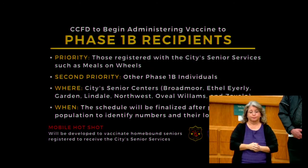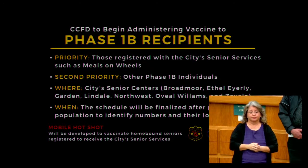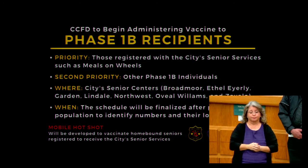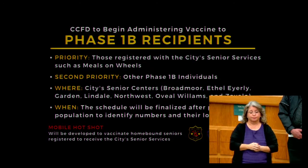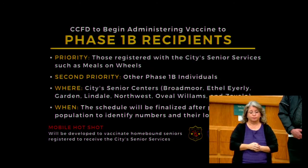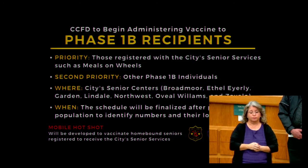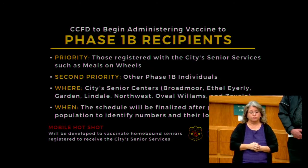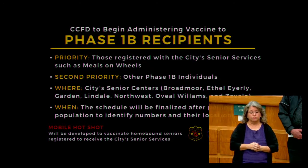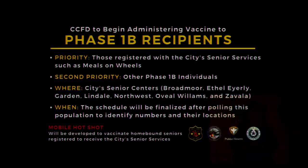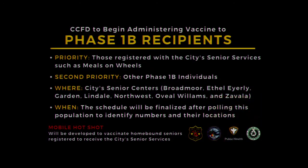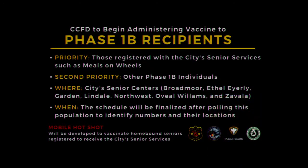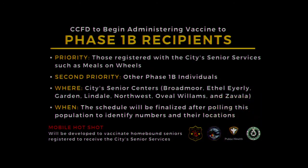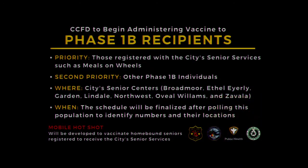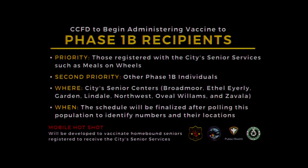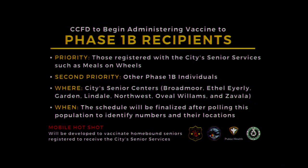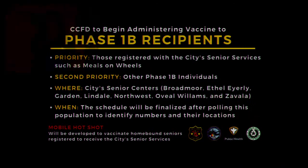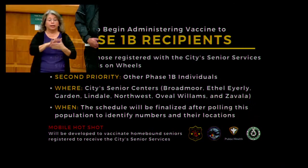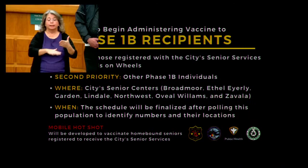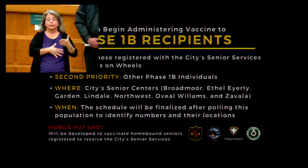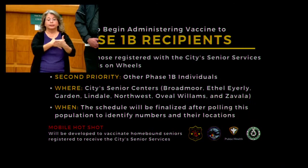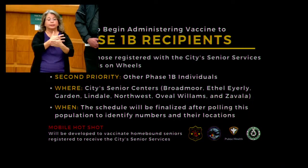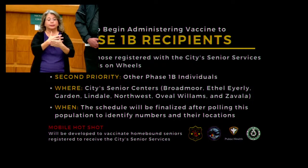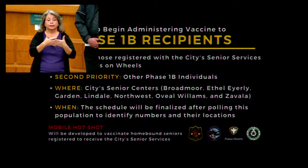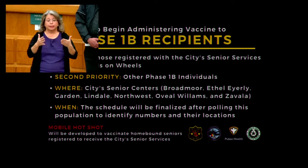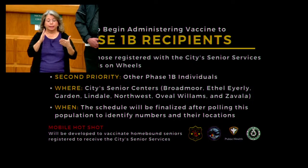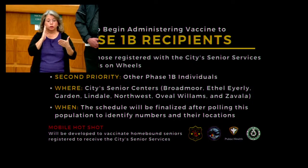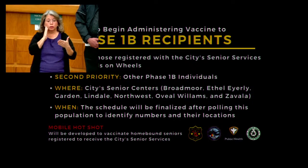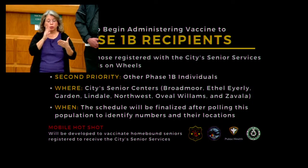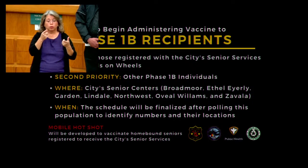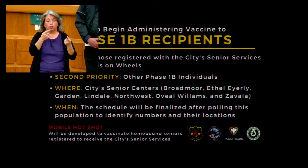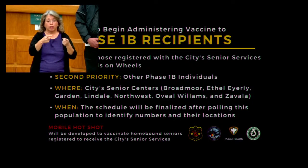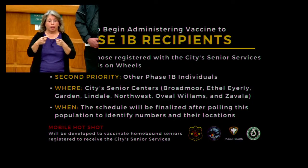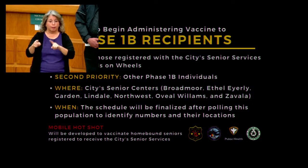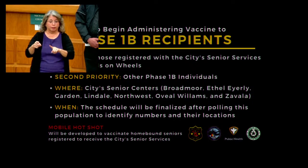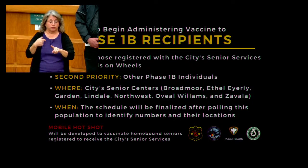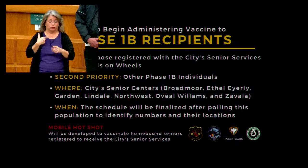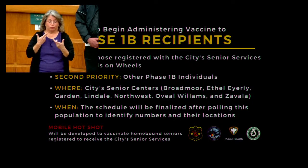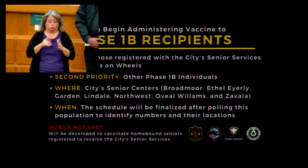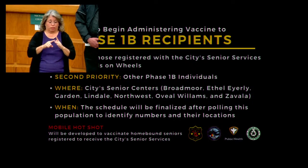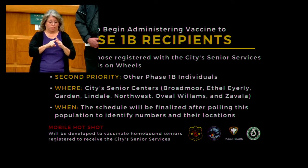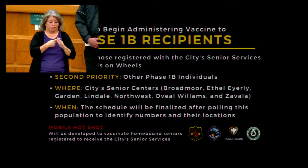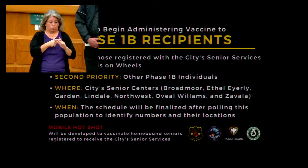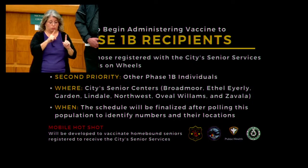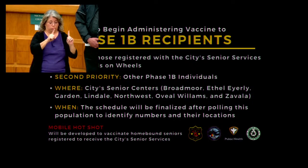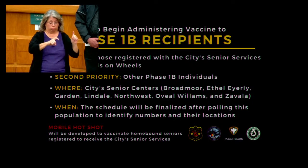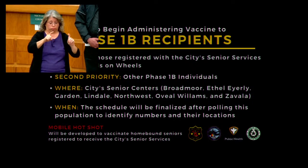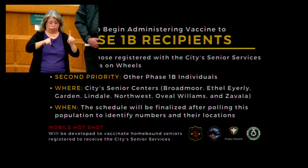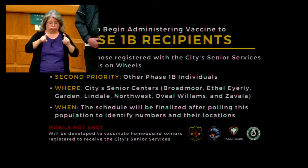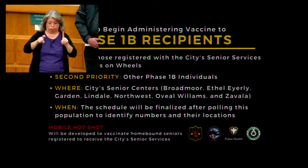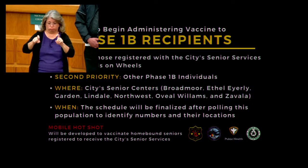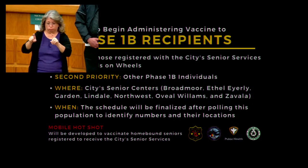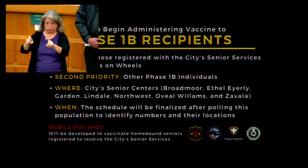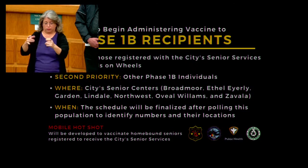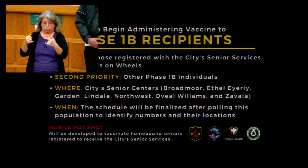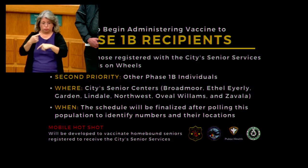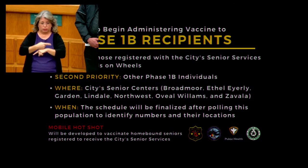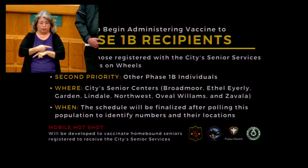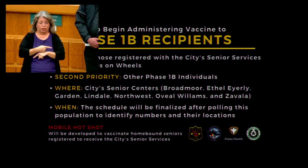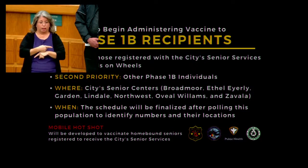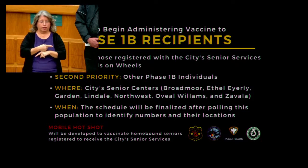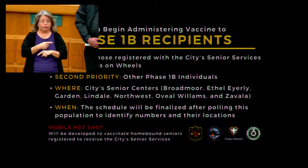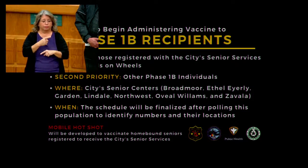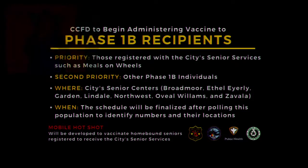will be finalized following a polling that is occurring, or that is beginning today, of these individuals to identify the population, both in numbers